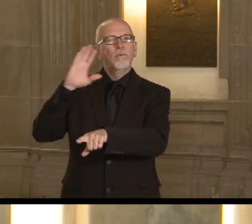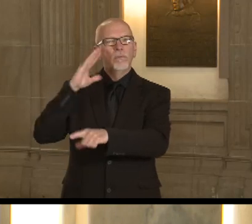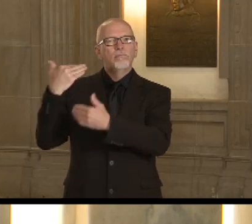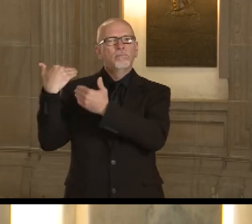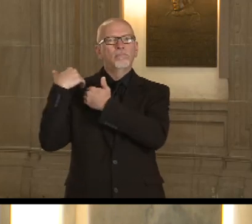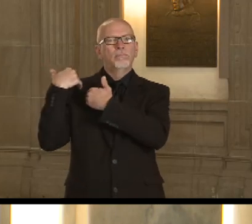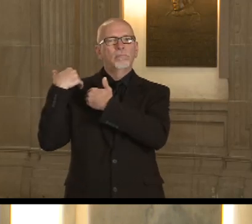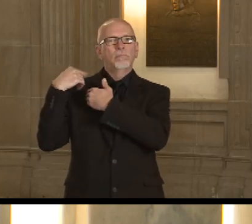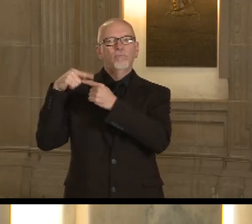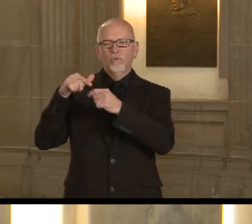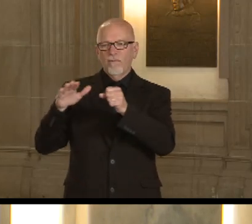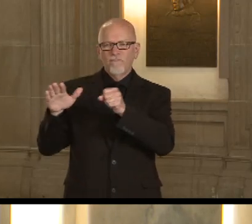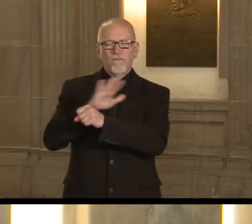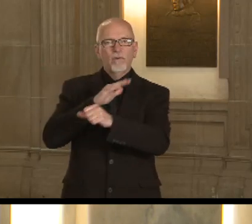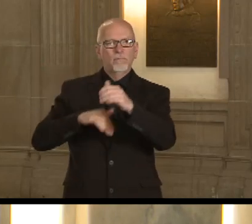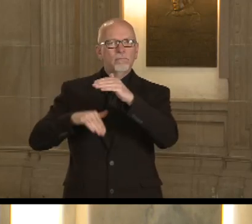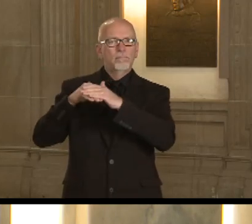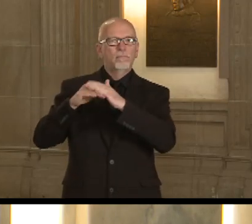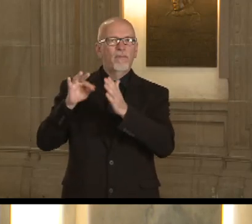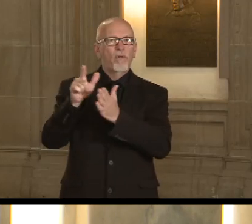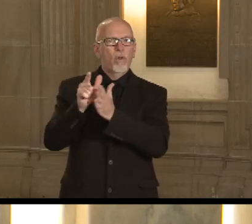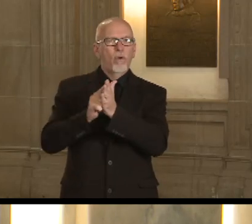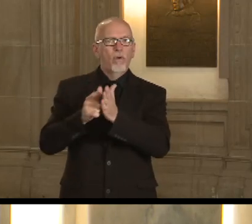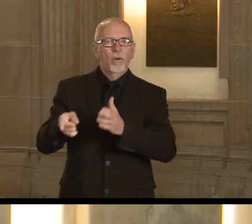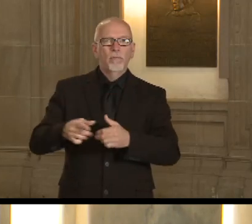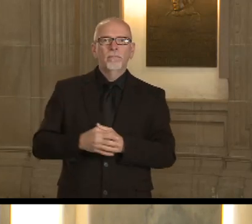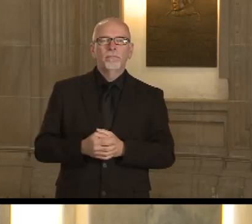to the fullest extent of the law.